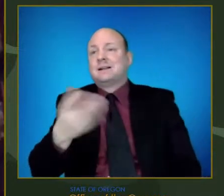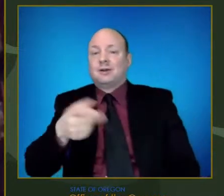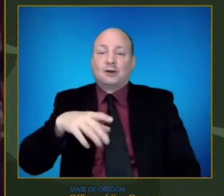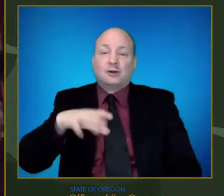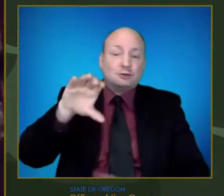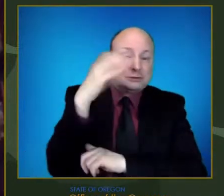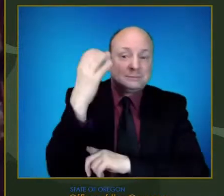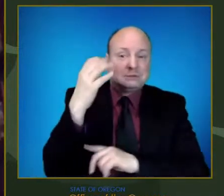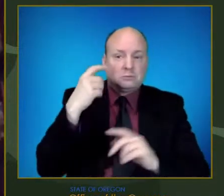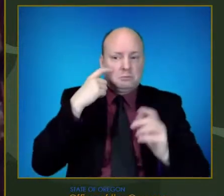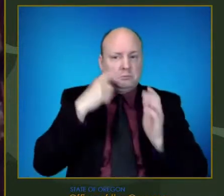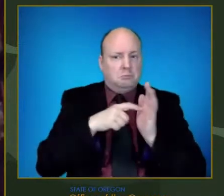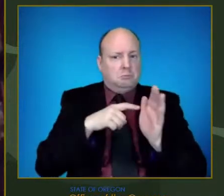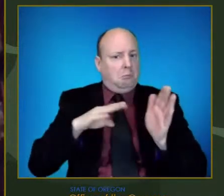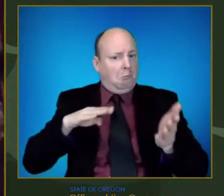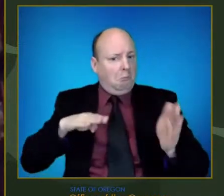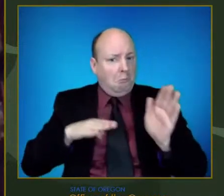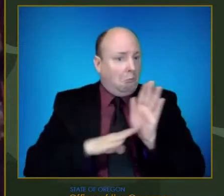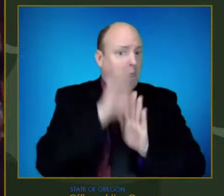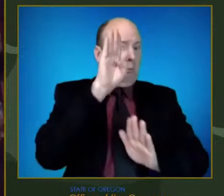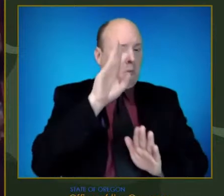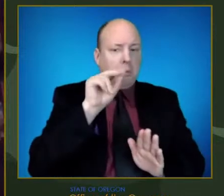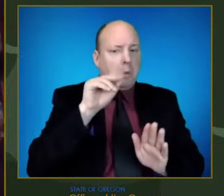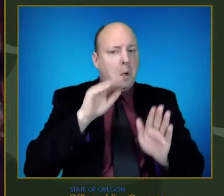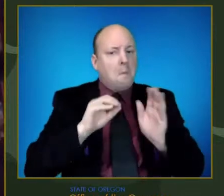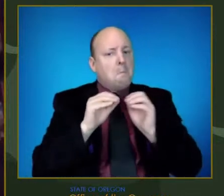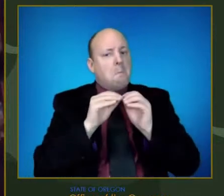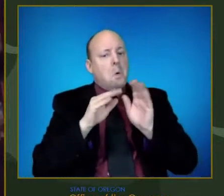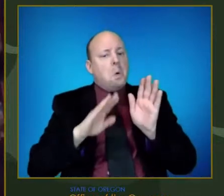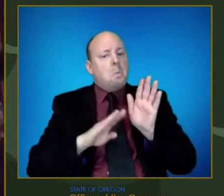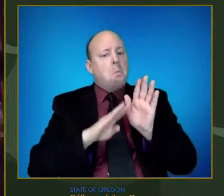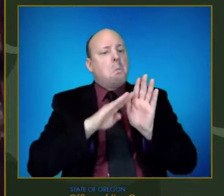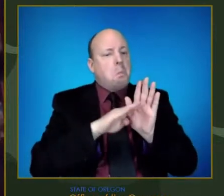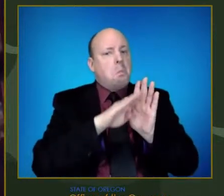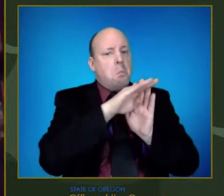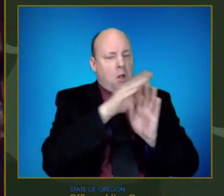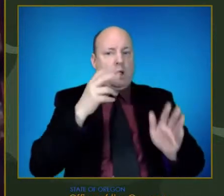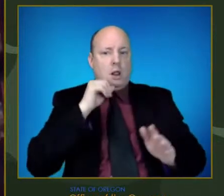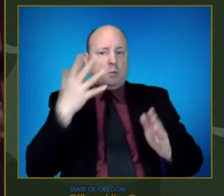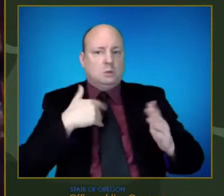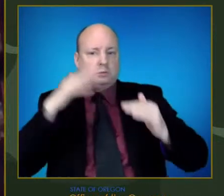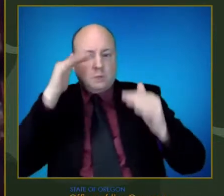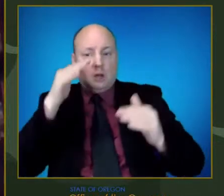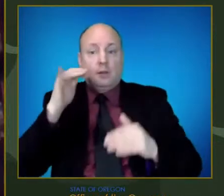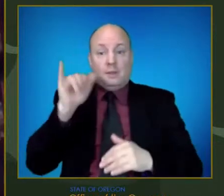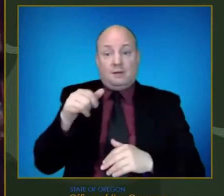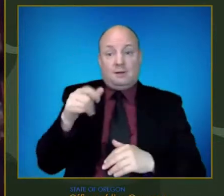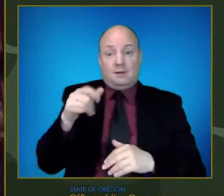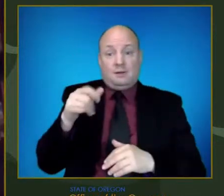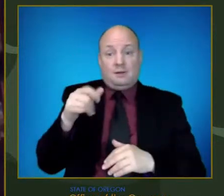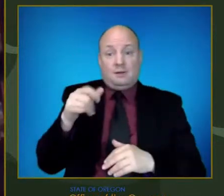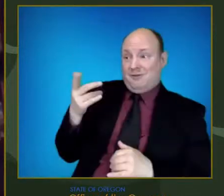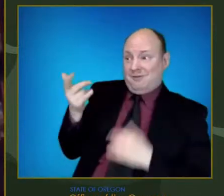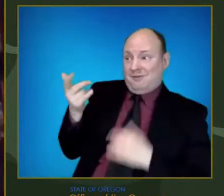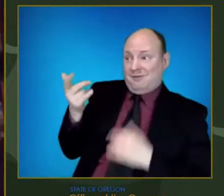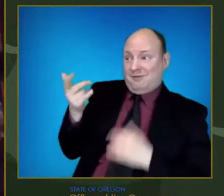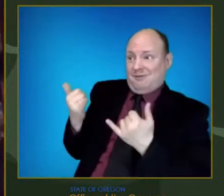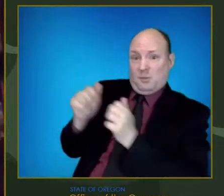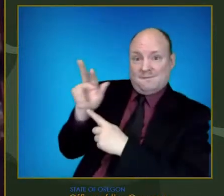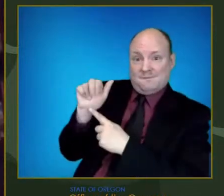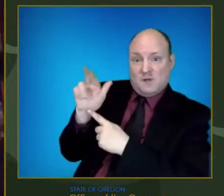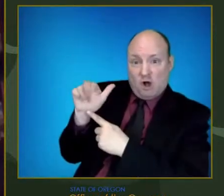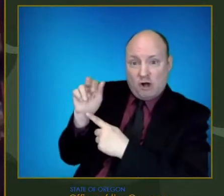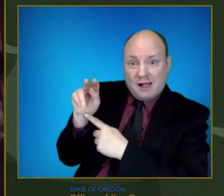saw. Unfortunately, now with variants of concern arriving and with individuals going out more and some not wearing their mask as